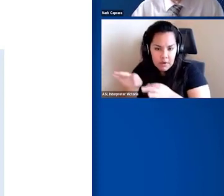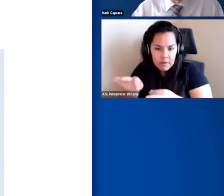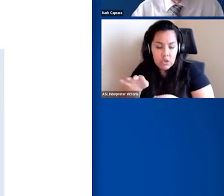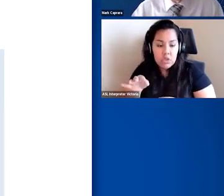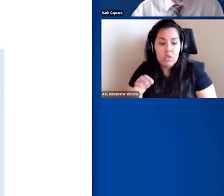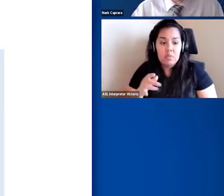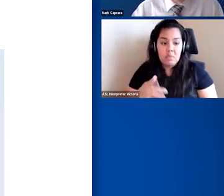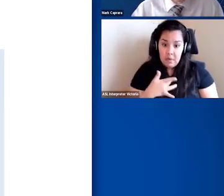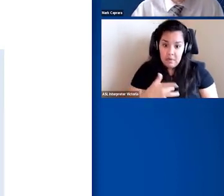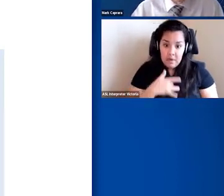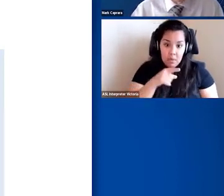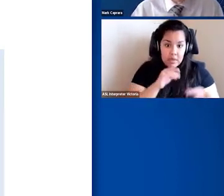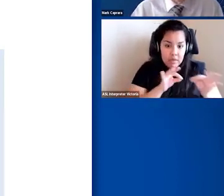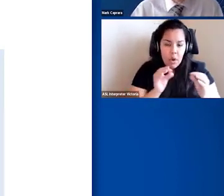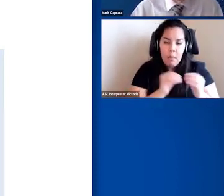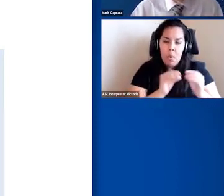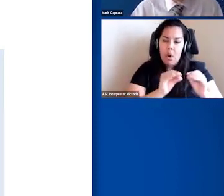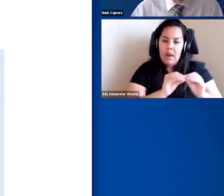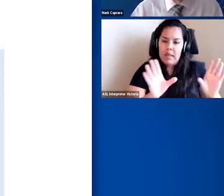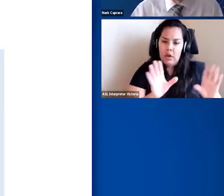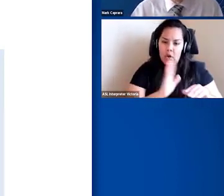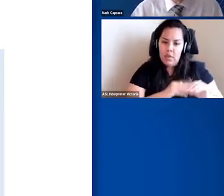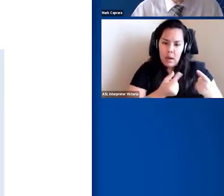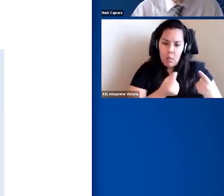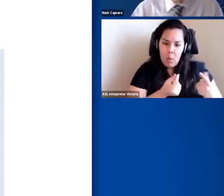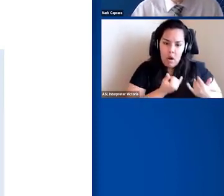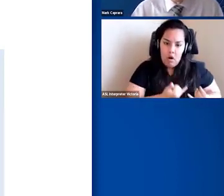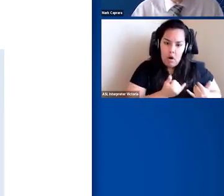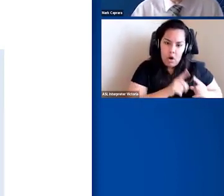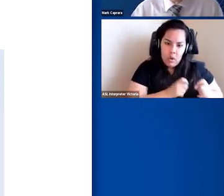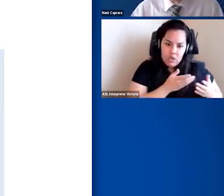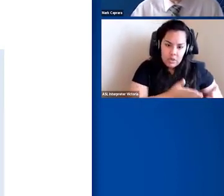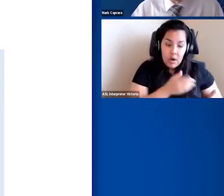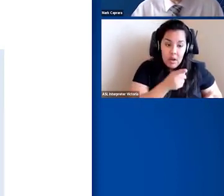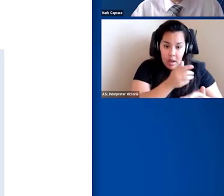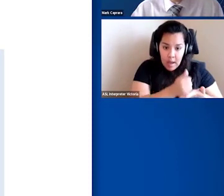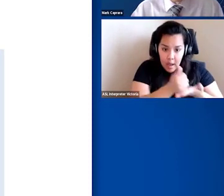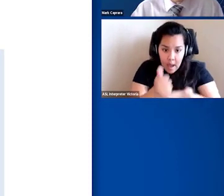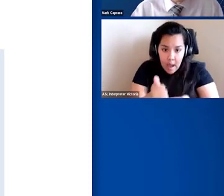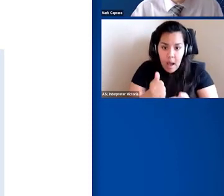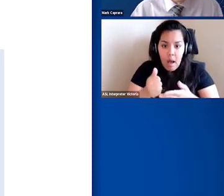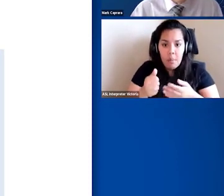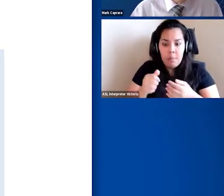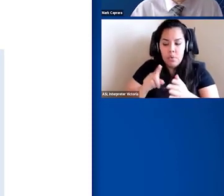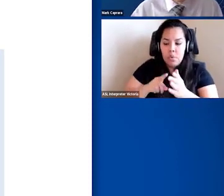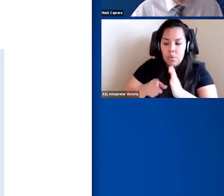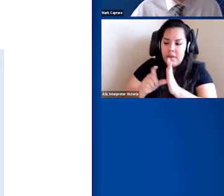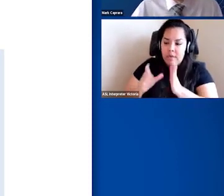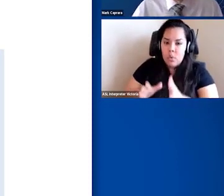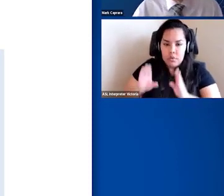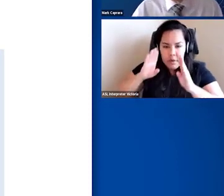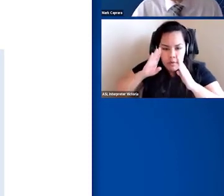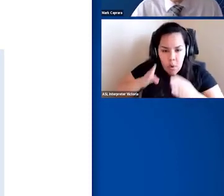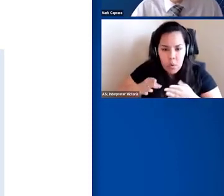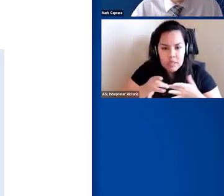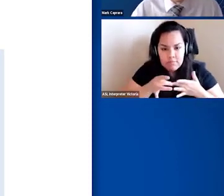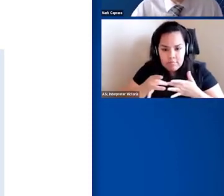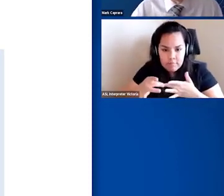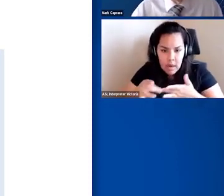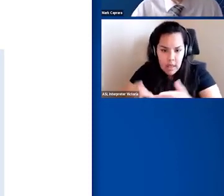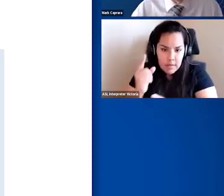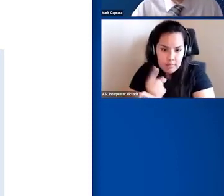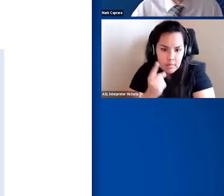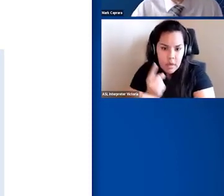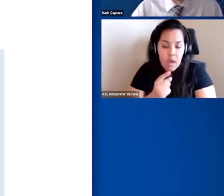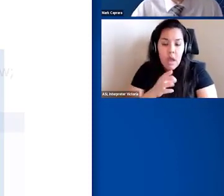definitions are clearer than the current questions, will help to focus reviewers. The guidance to the reviewers is more direct, and this should also lend